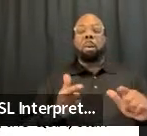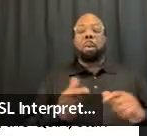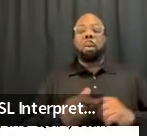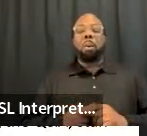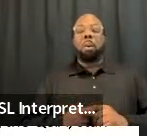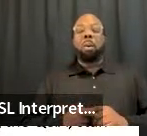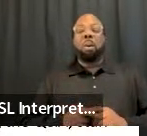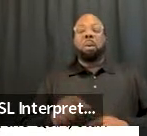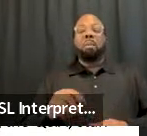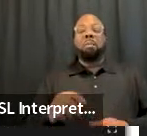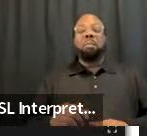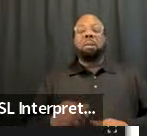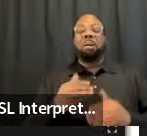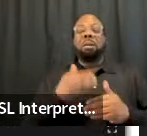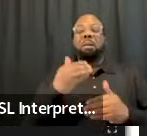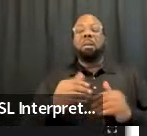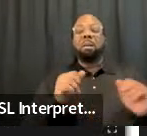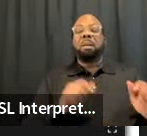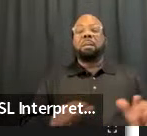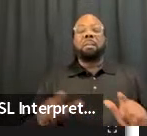slide.